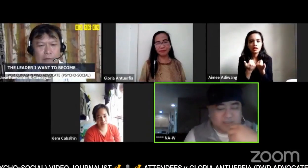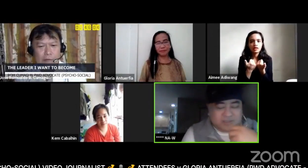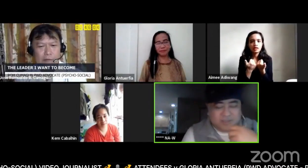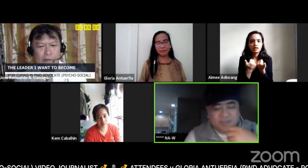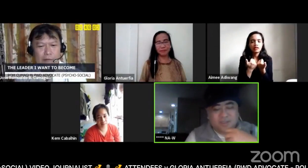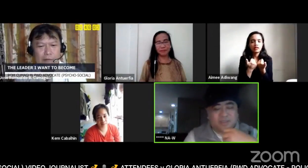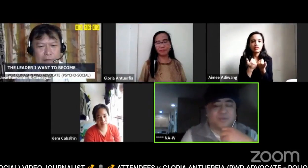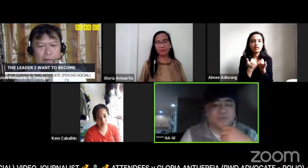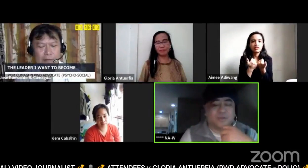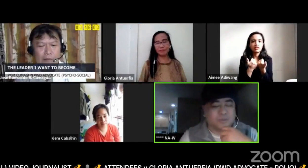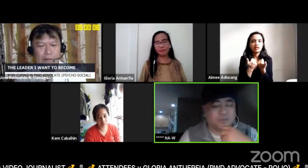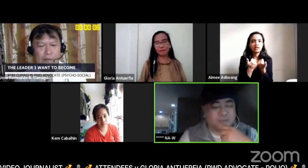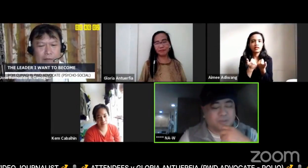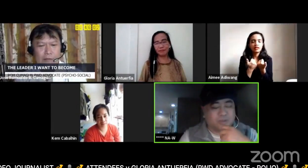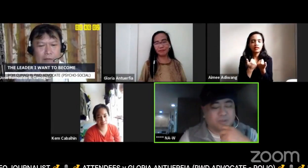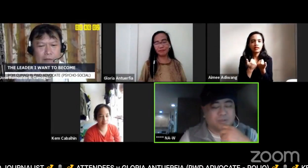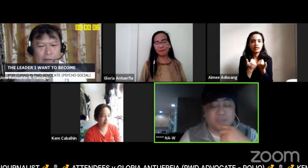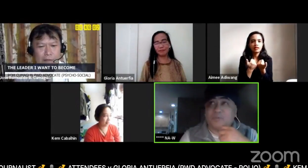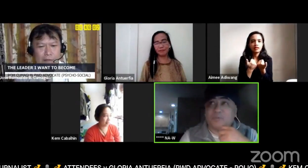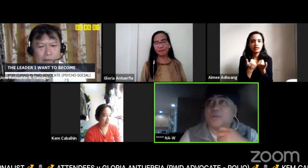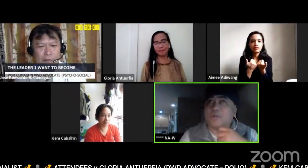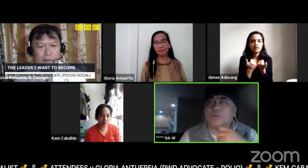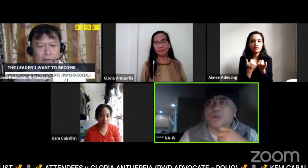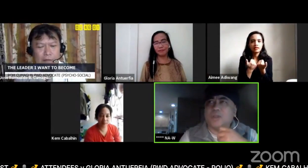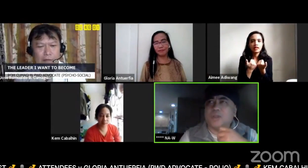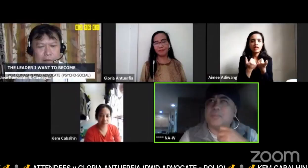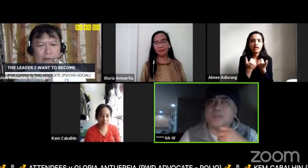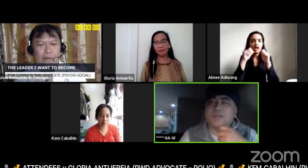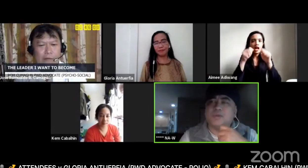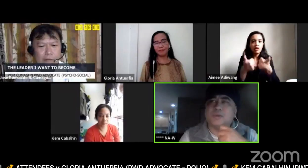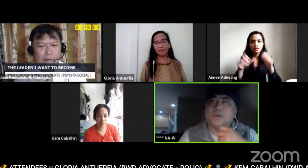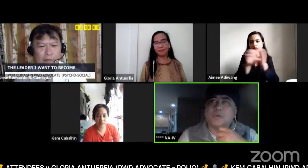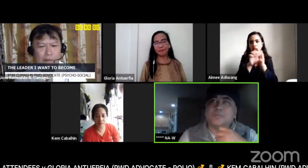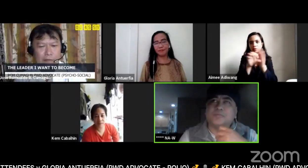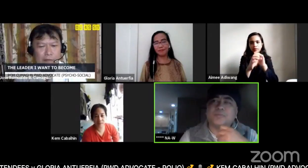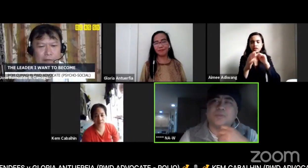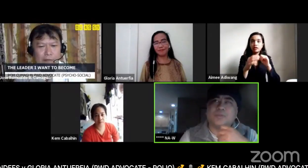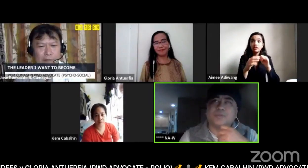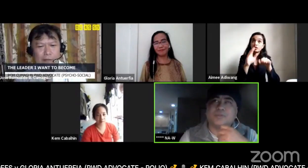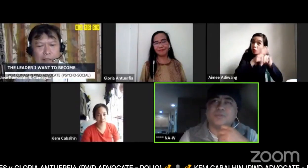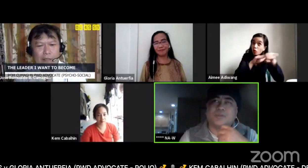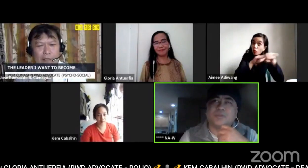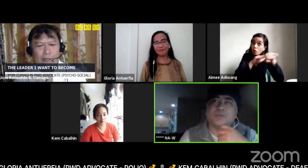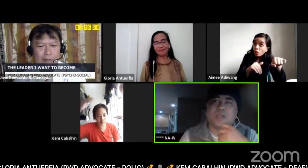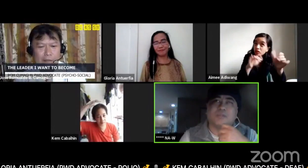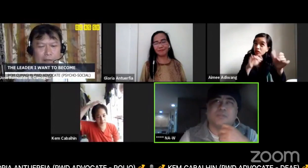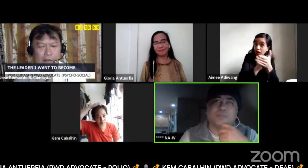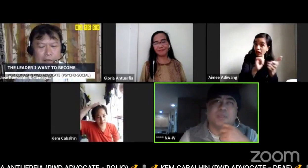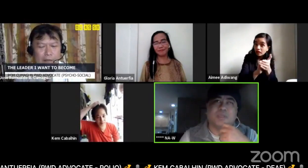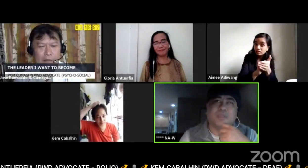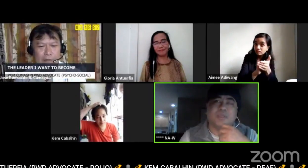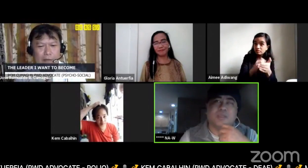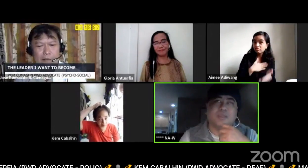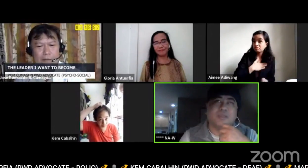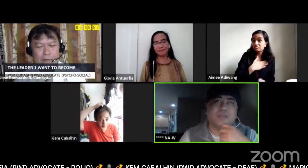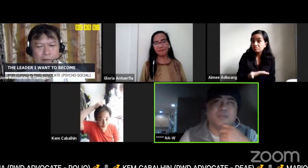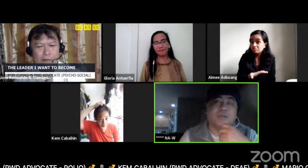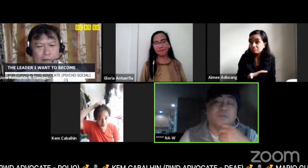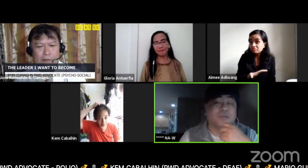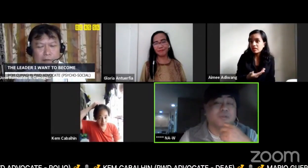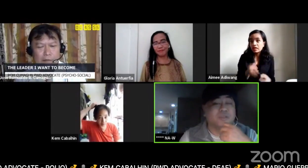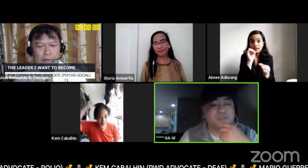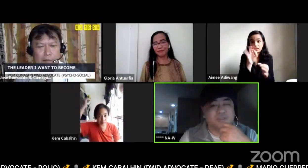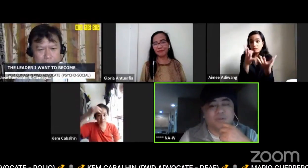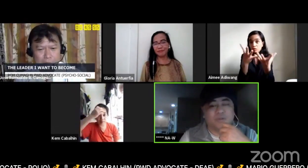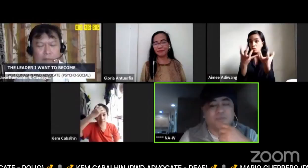search, your, in a way, calling ba o your desire to be